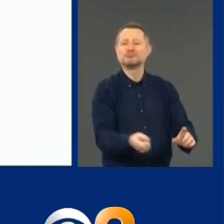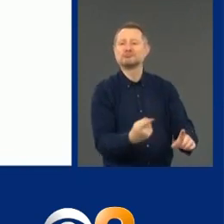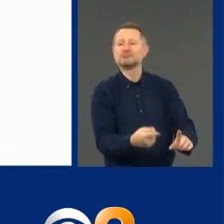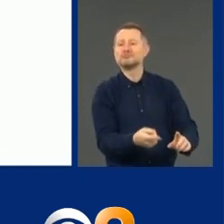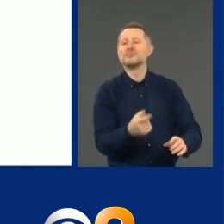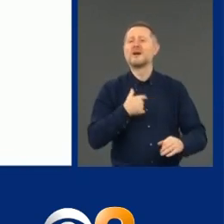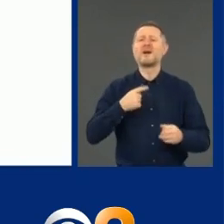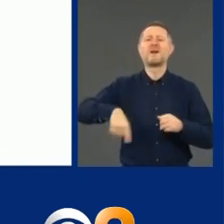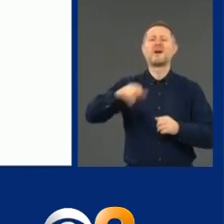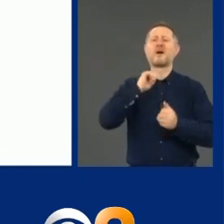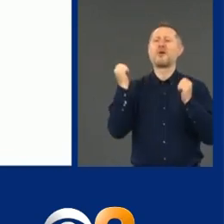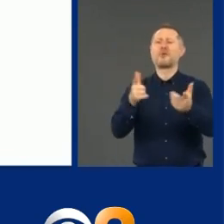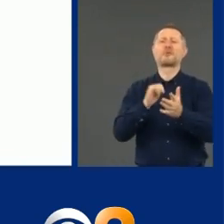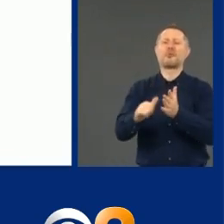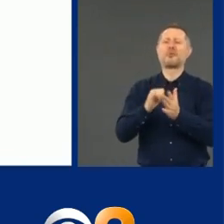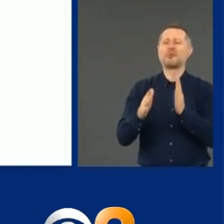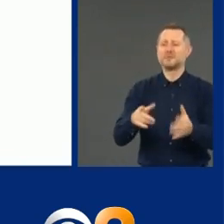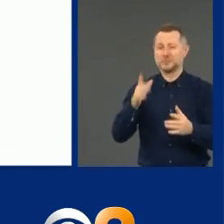Yorkers. In hopes that you will too.